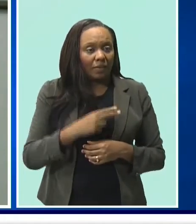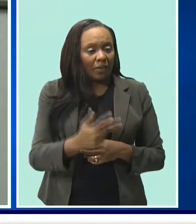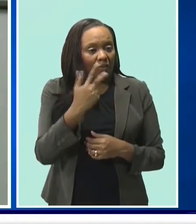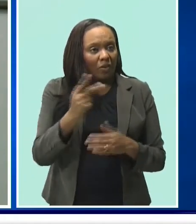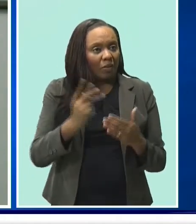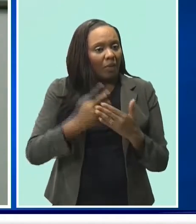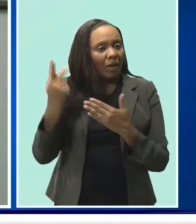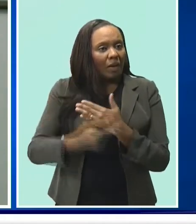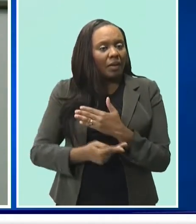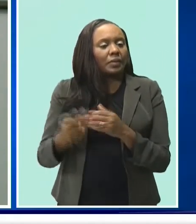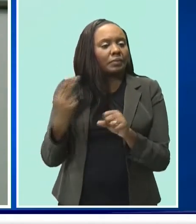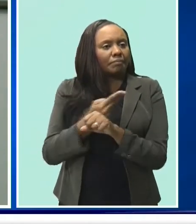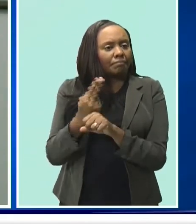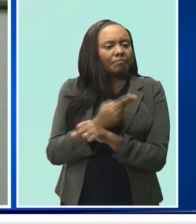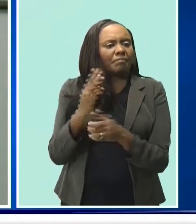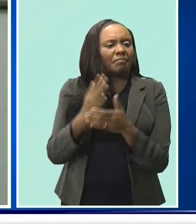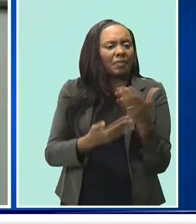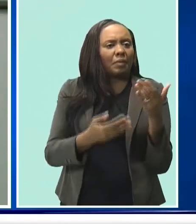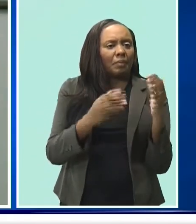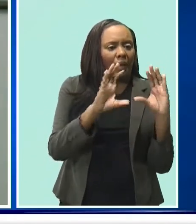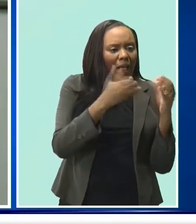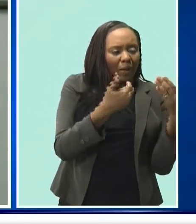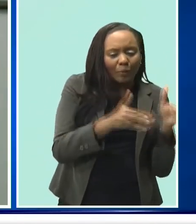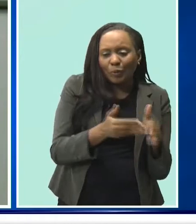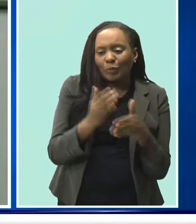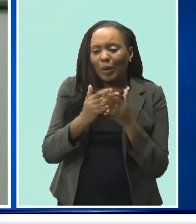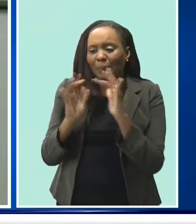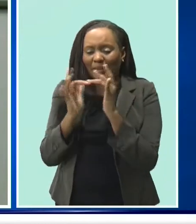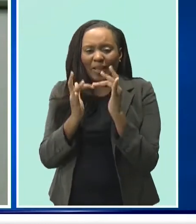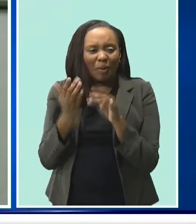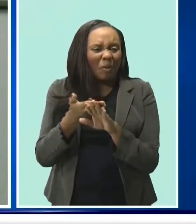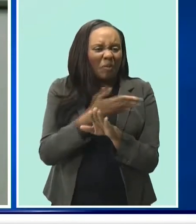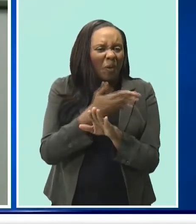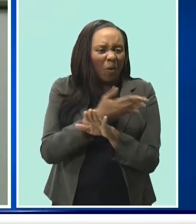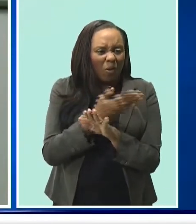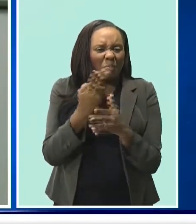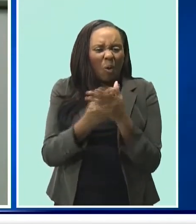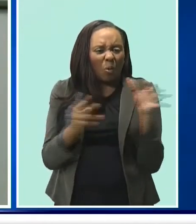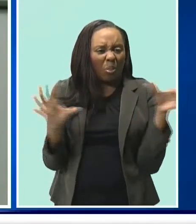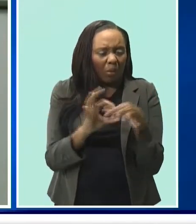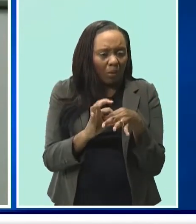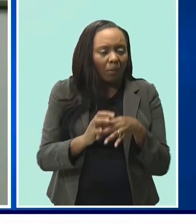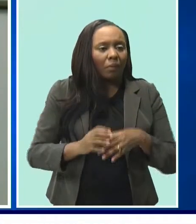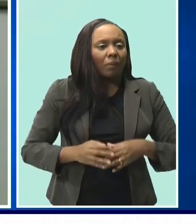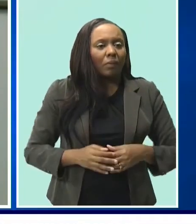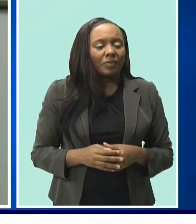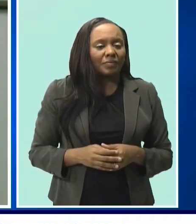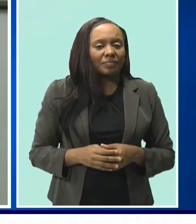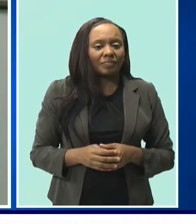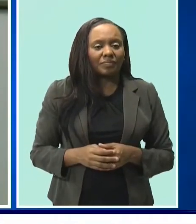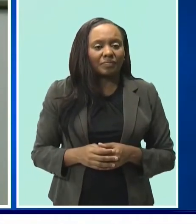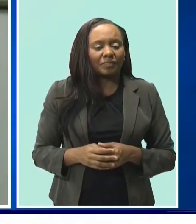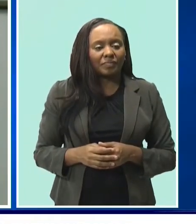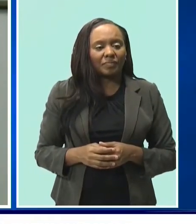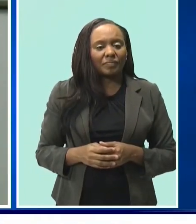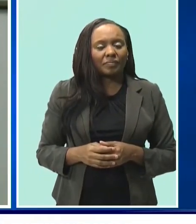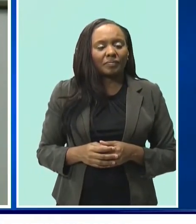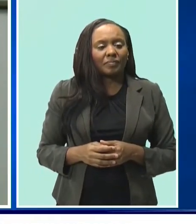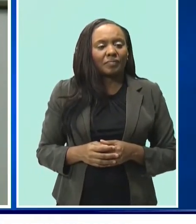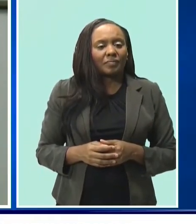still some quarantines that have to be undergone by the animals themselves, and certainly it is an effort that